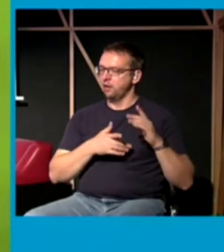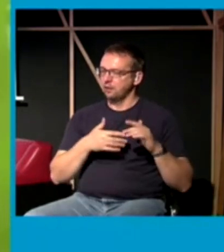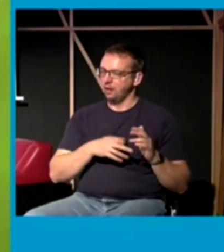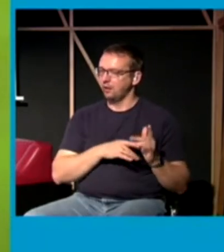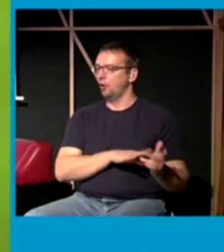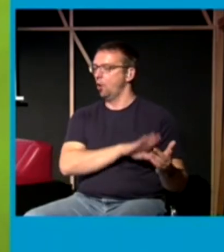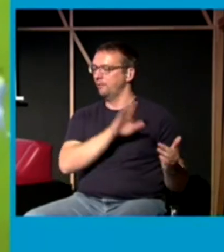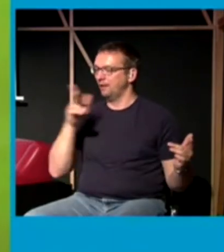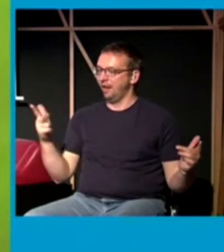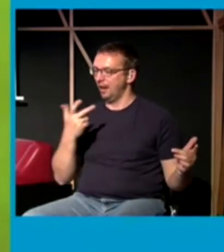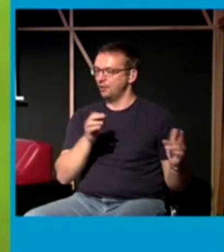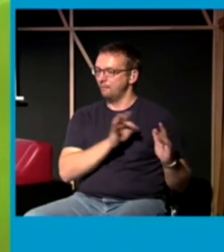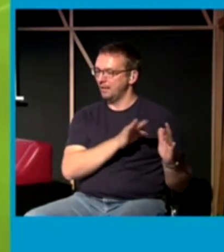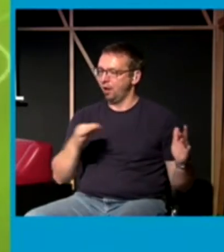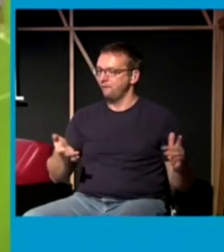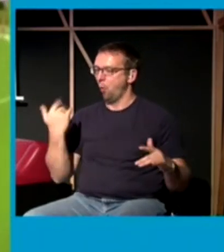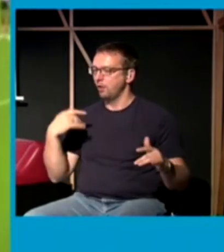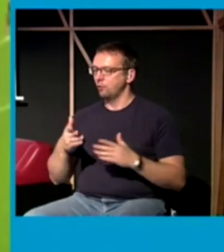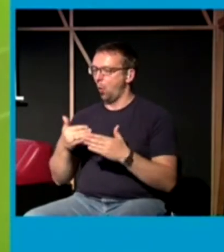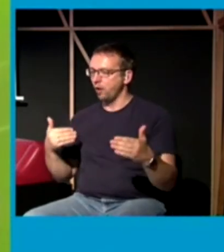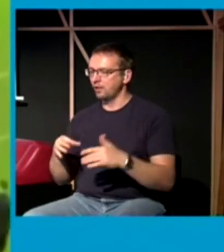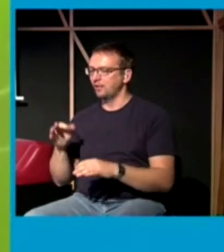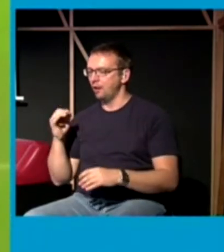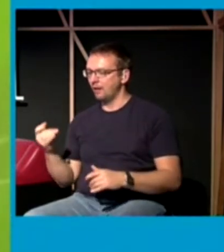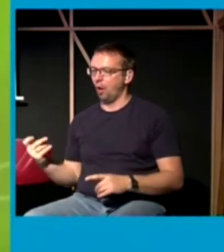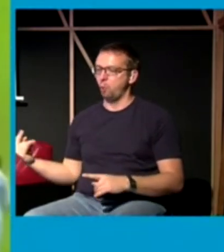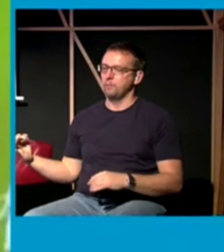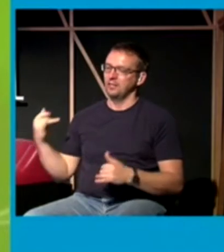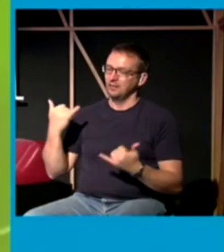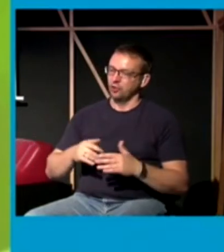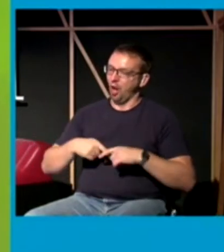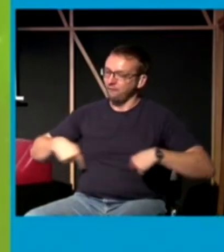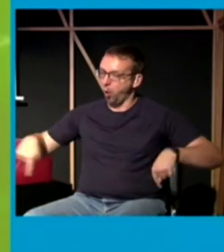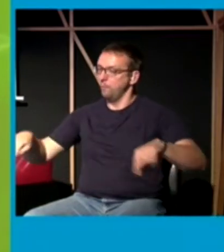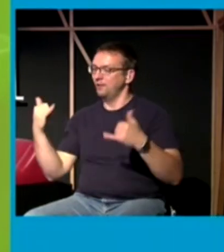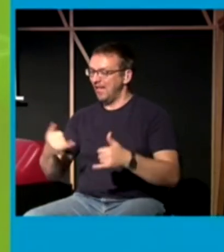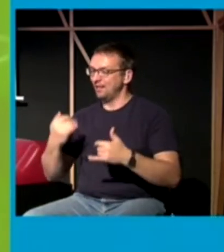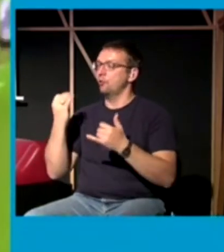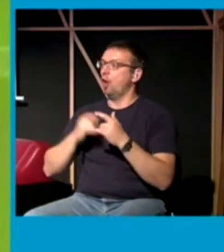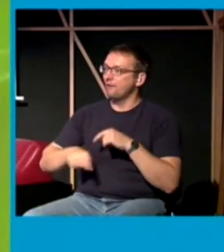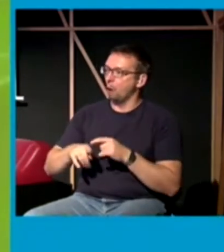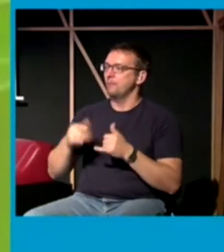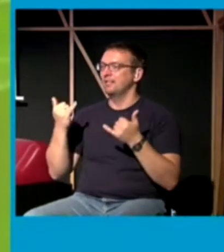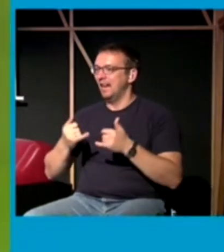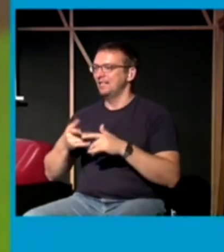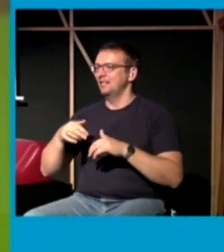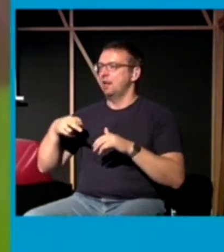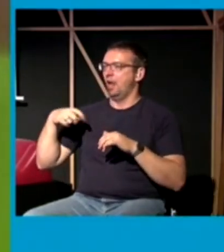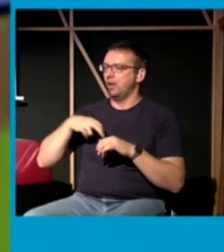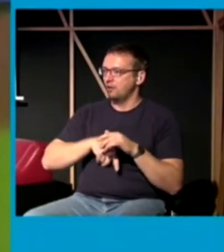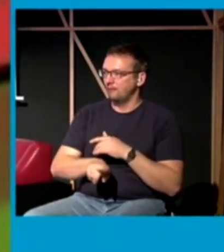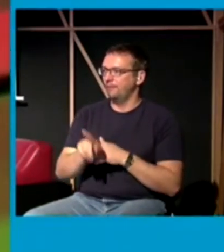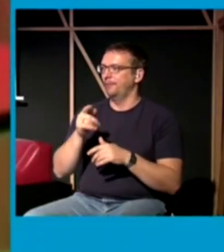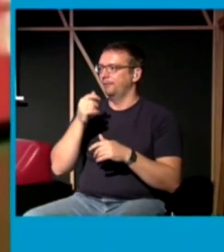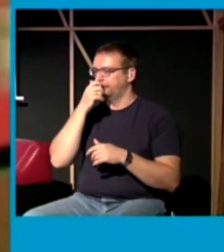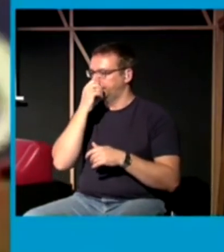the edge of the penalty area. Feeds it into the edge of the box here. Sessegnon back through to G. On the penalty spot, on the 6-yard box. And goal. Sunderland